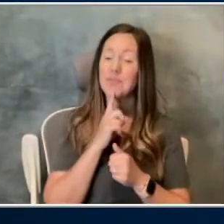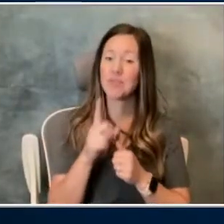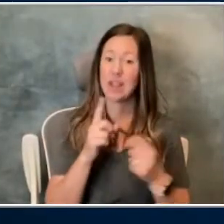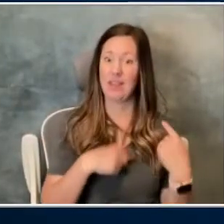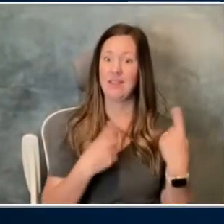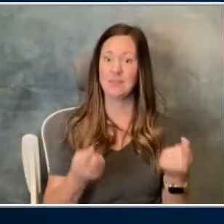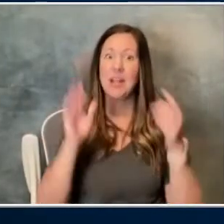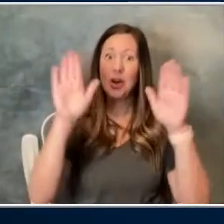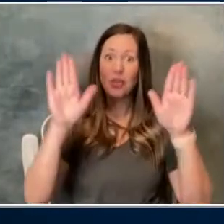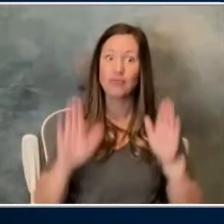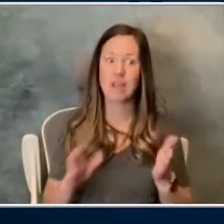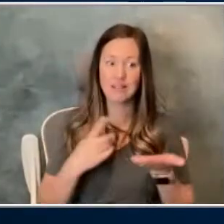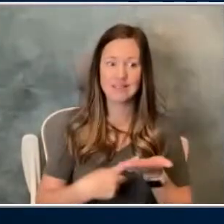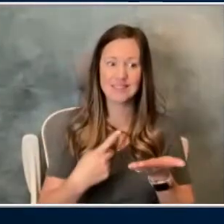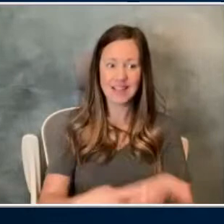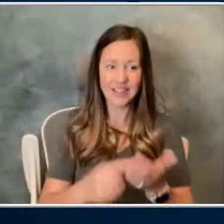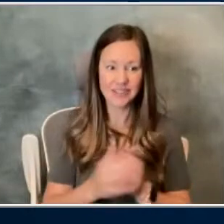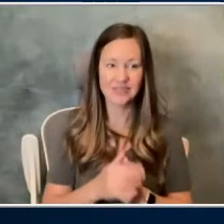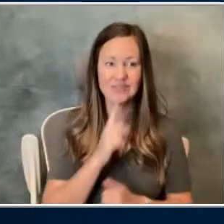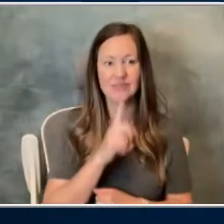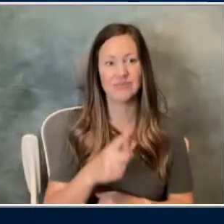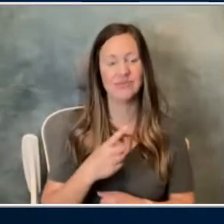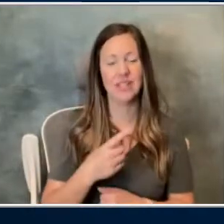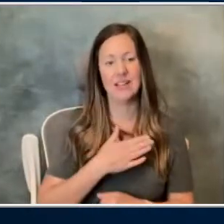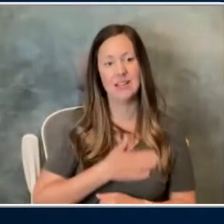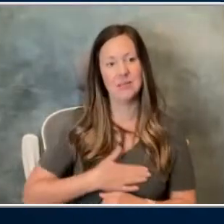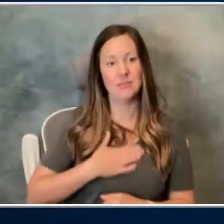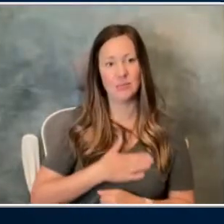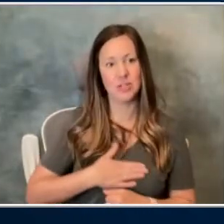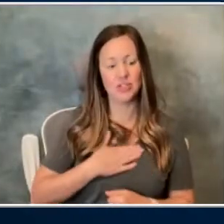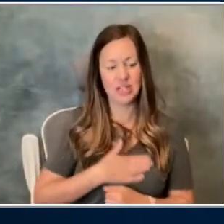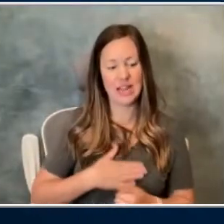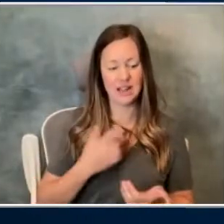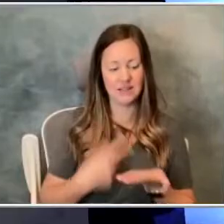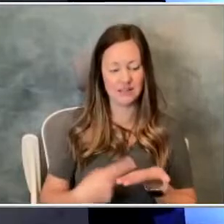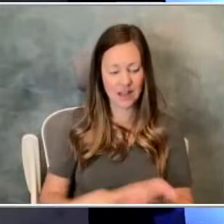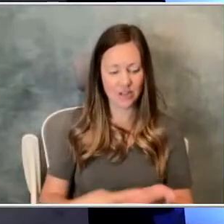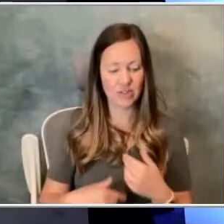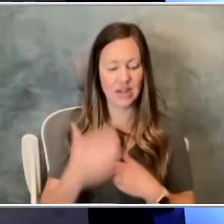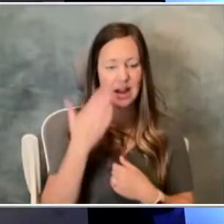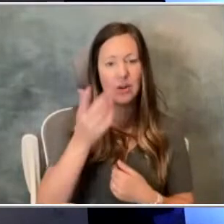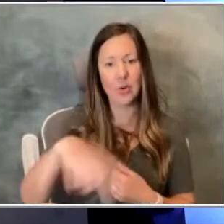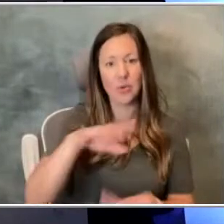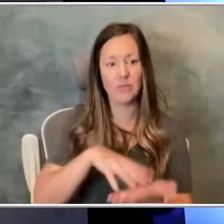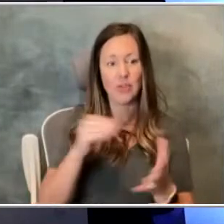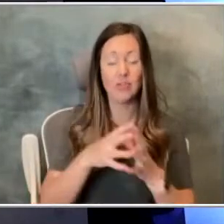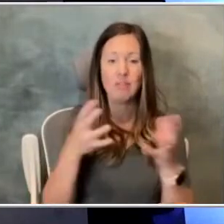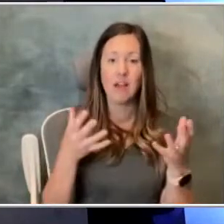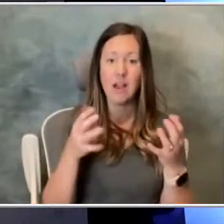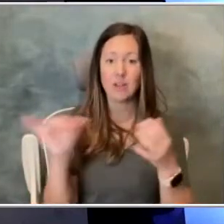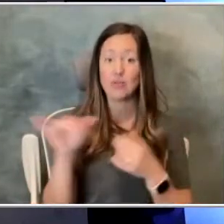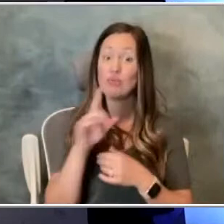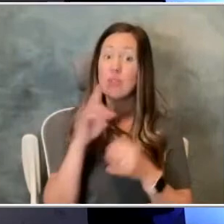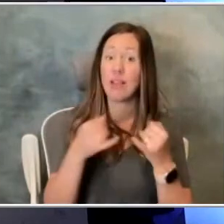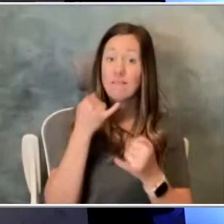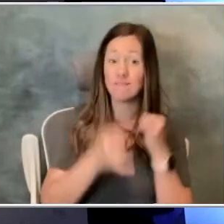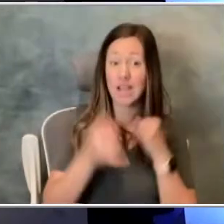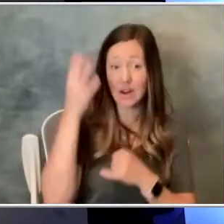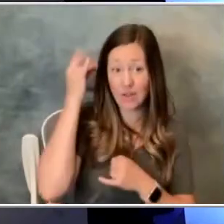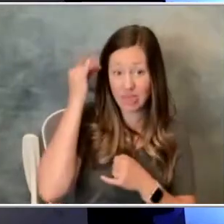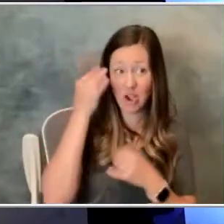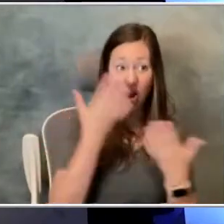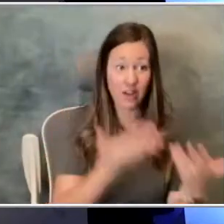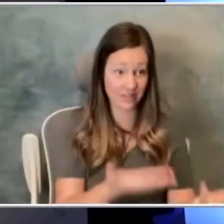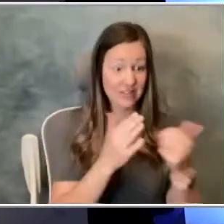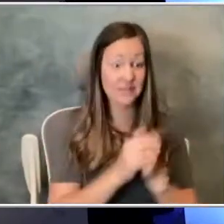great discussion. I've really appreciated this, and I think I've learned a lot today too. Let's get to some final thoughts from our guests. Dr.